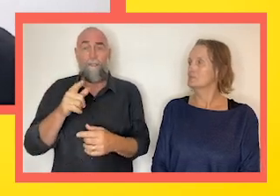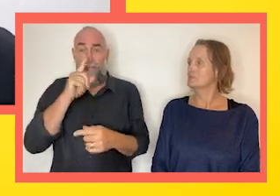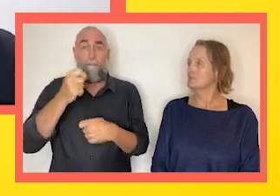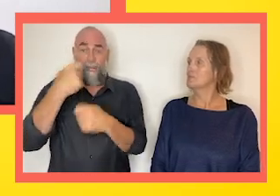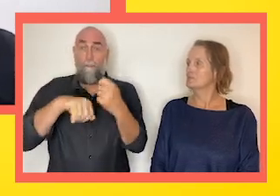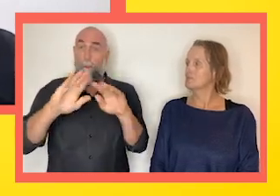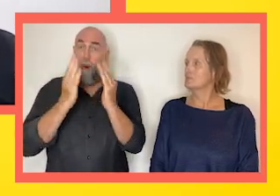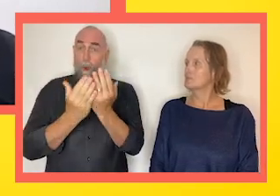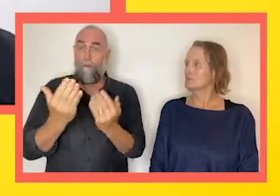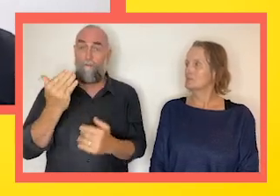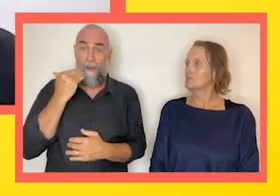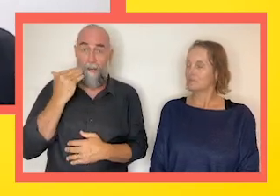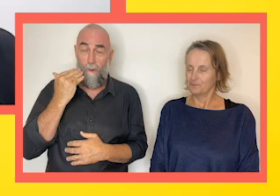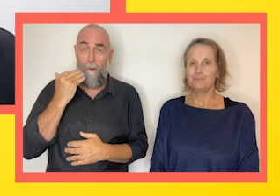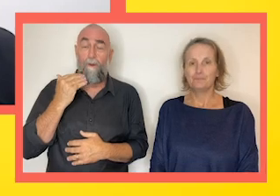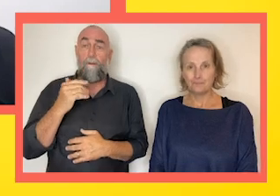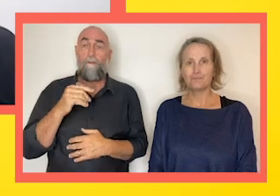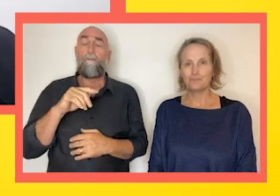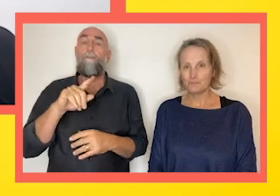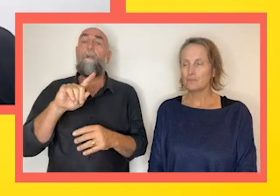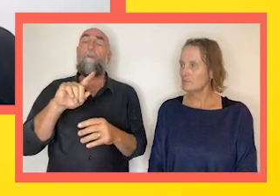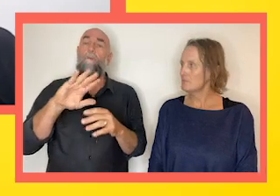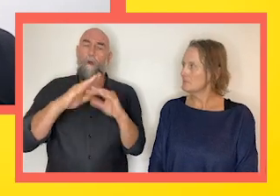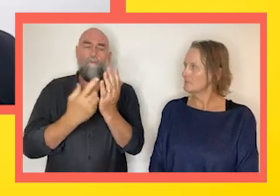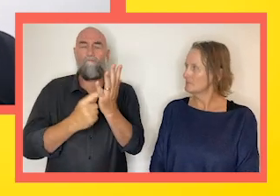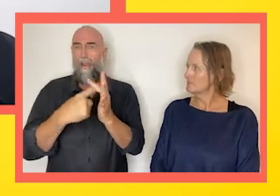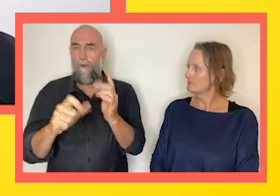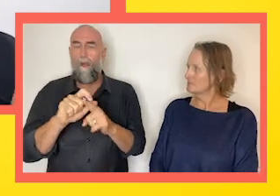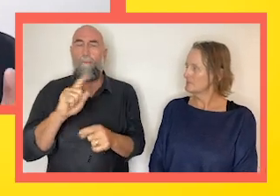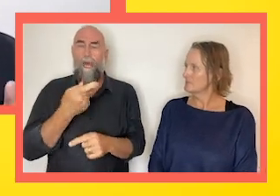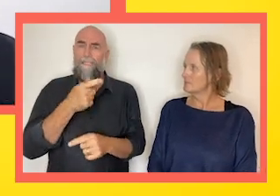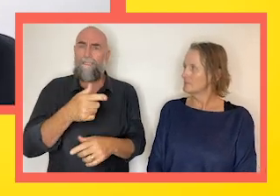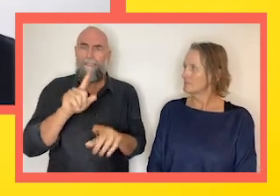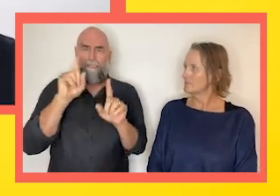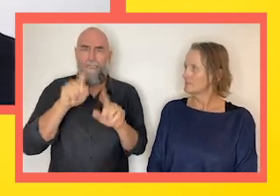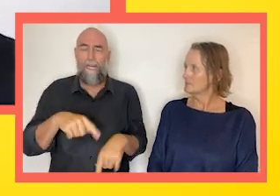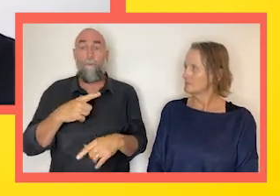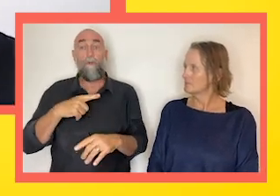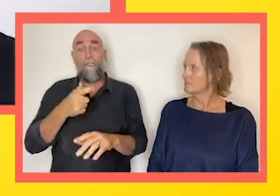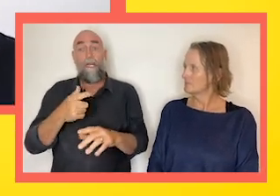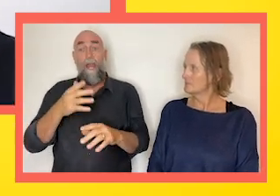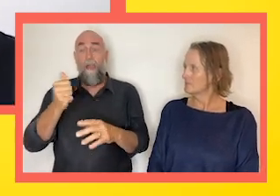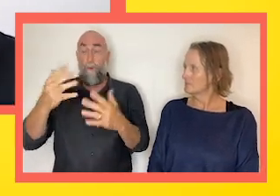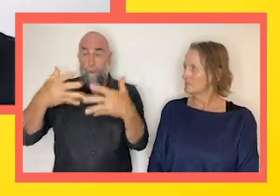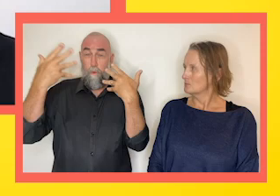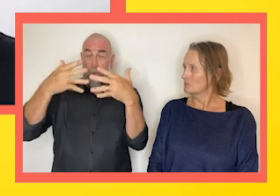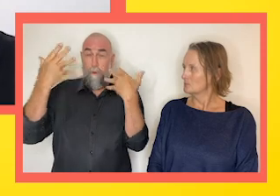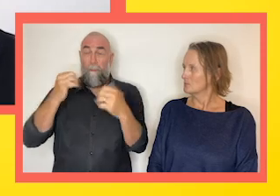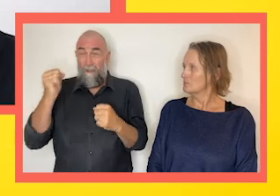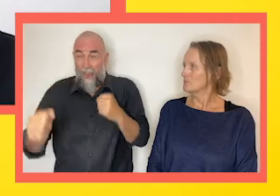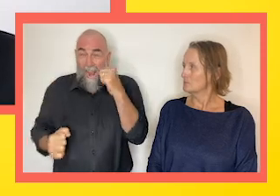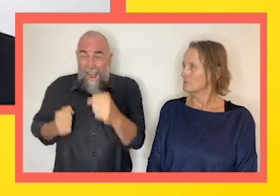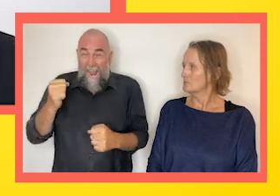he's losing three and a half kind of. He's getting pushed in the face,